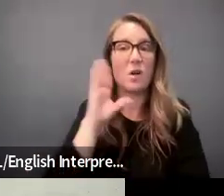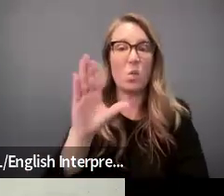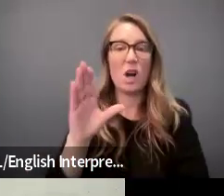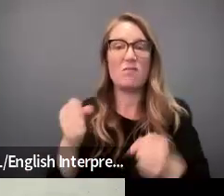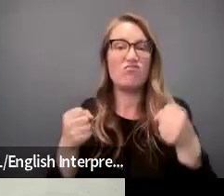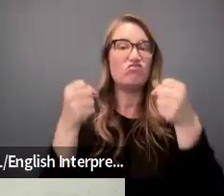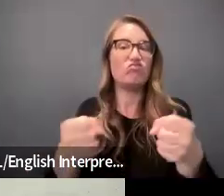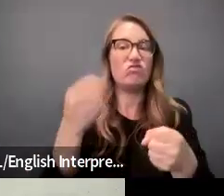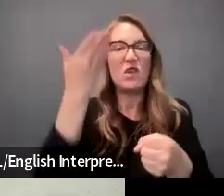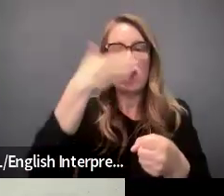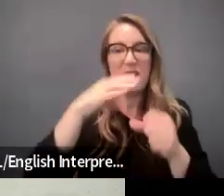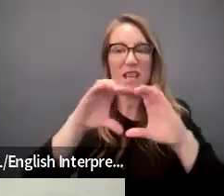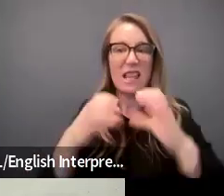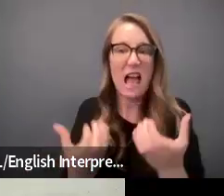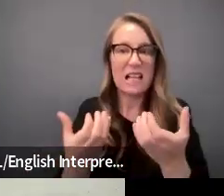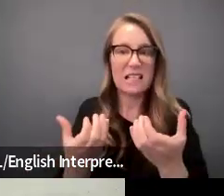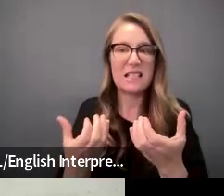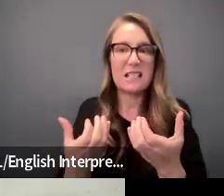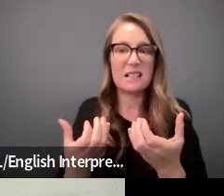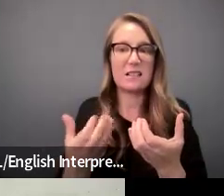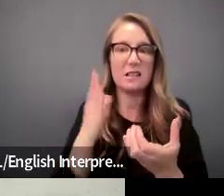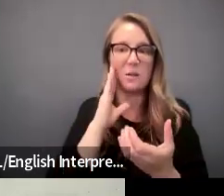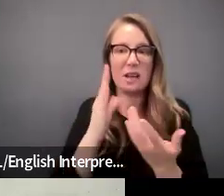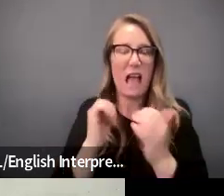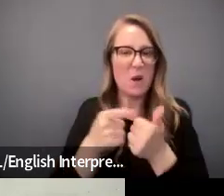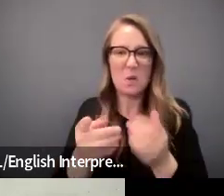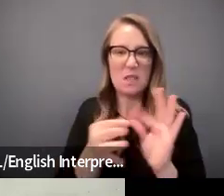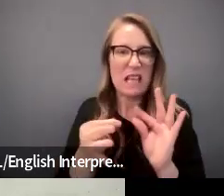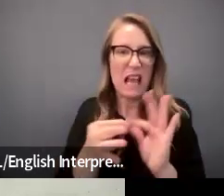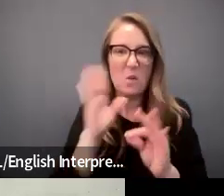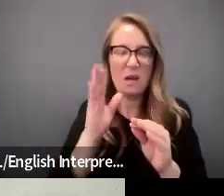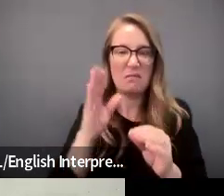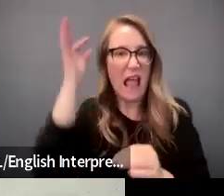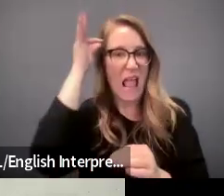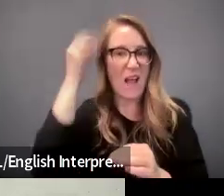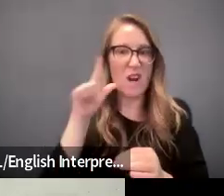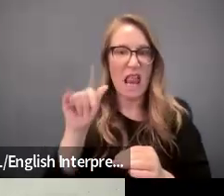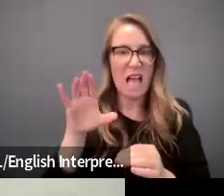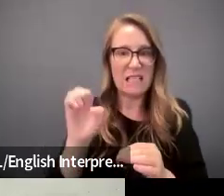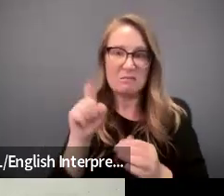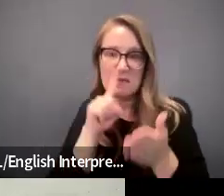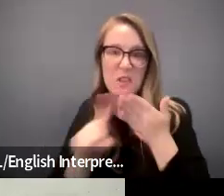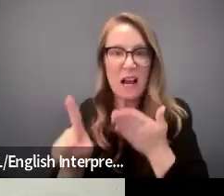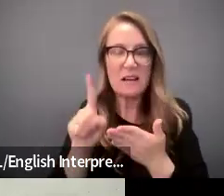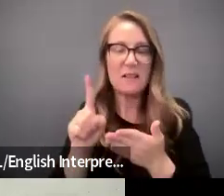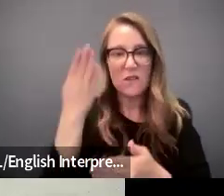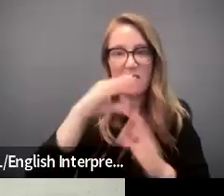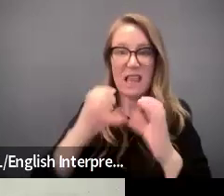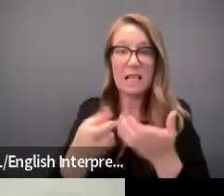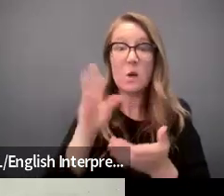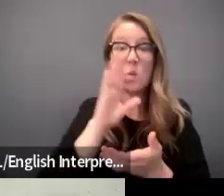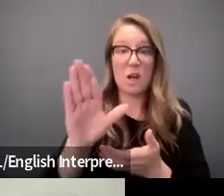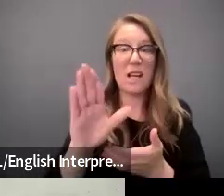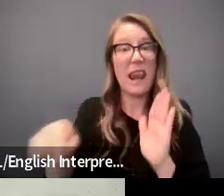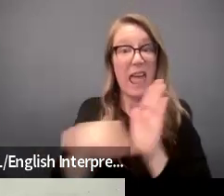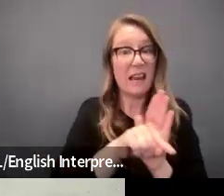of the class, you know, escudriñando, how do they say that? Their hair for lice in front of the class. So they adopted that negative